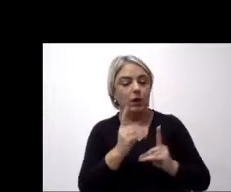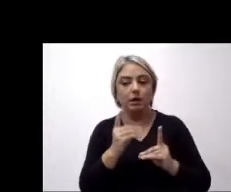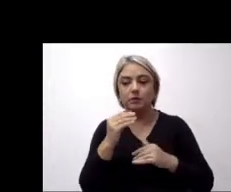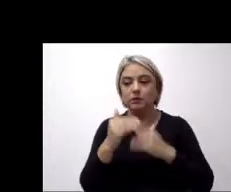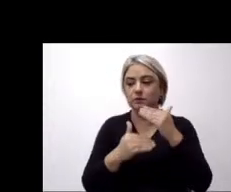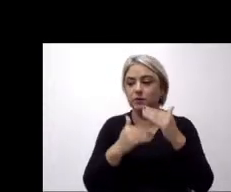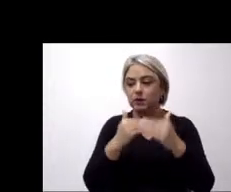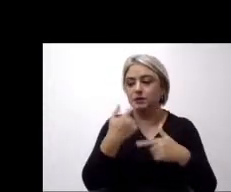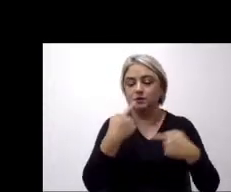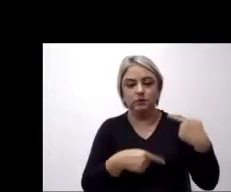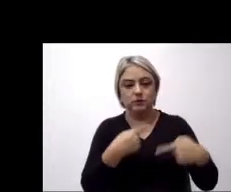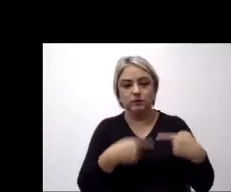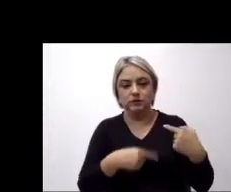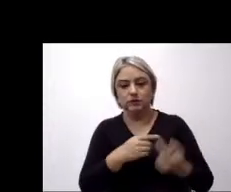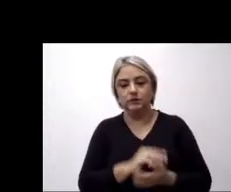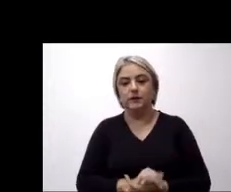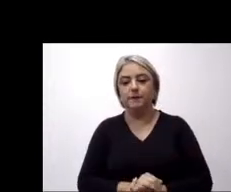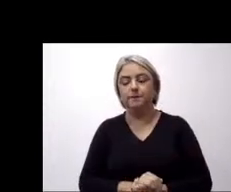Third,